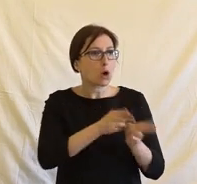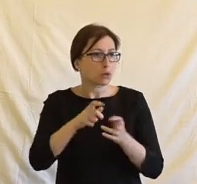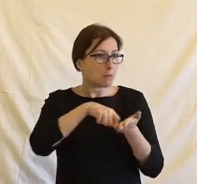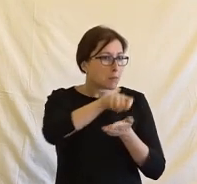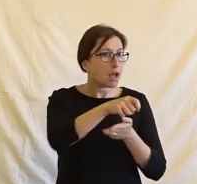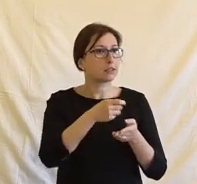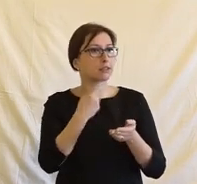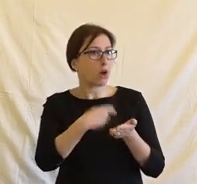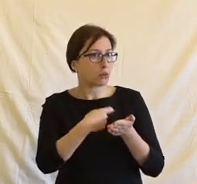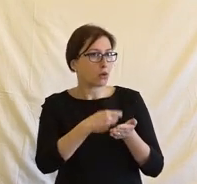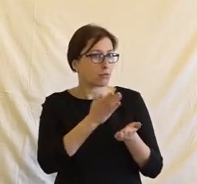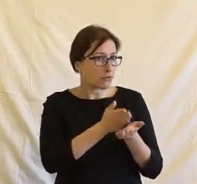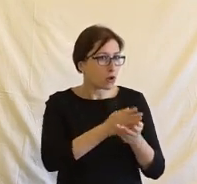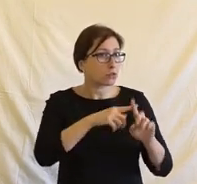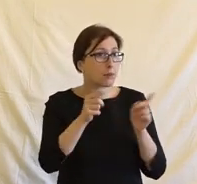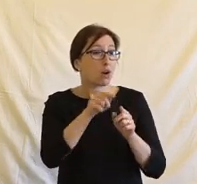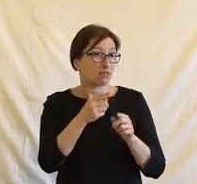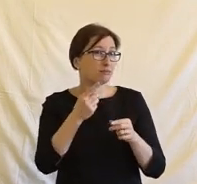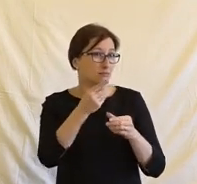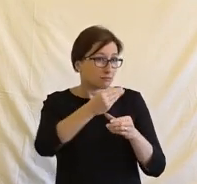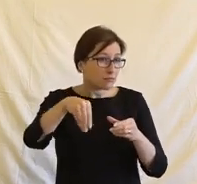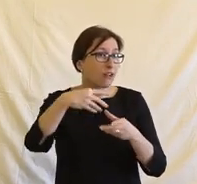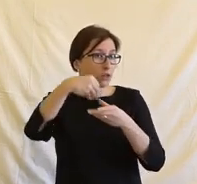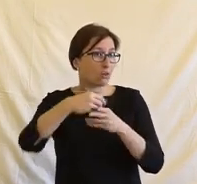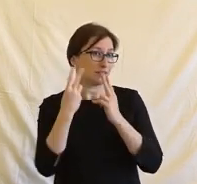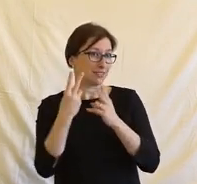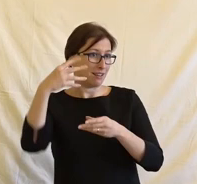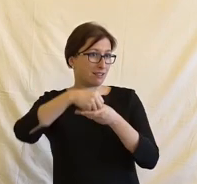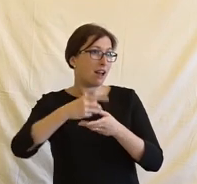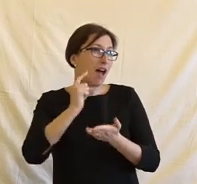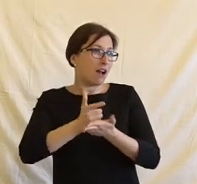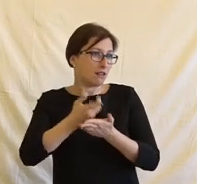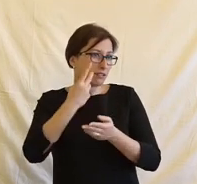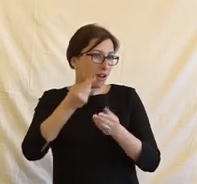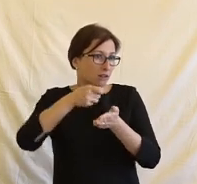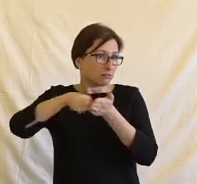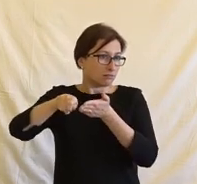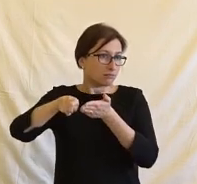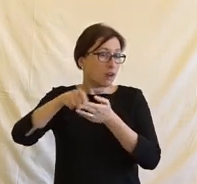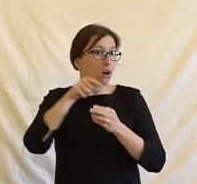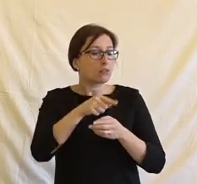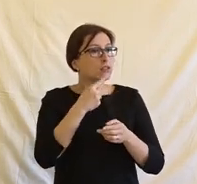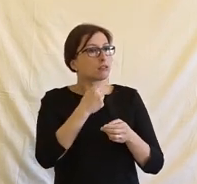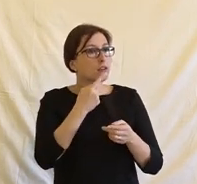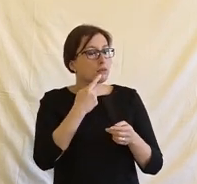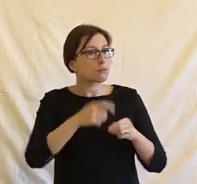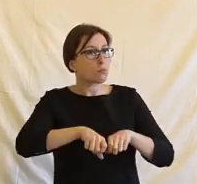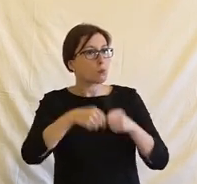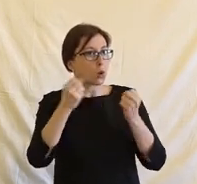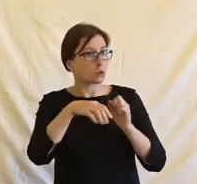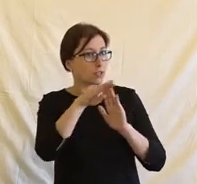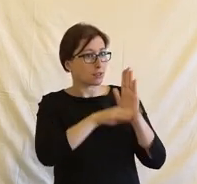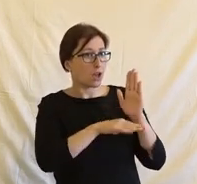platby také něco stojí. Obnáší to nějaké náklady. A oni prostě